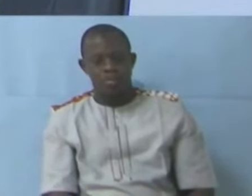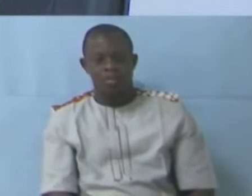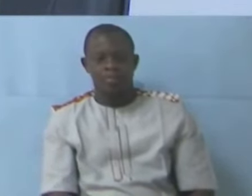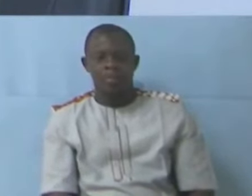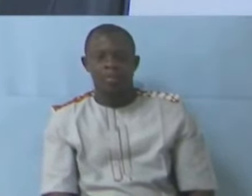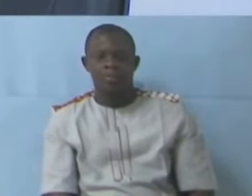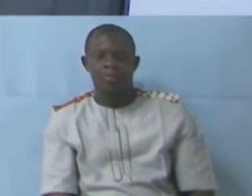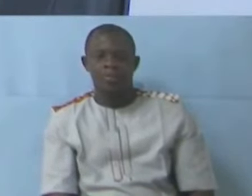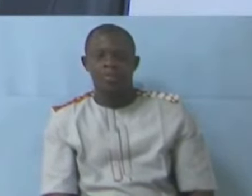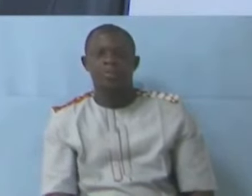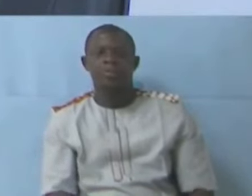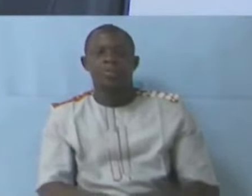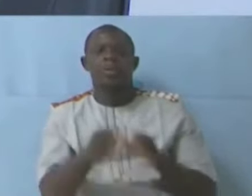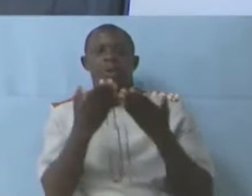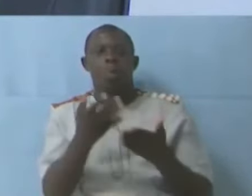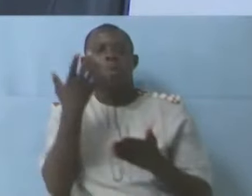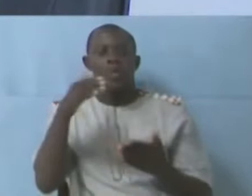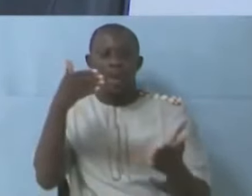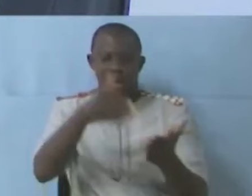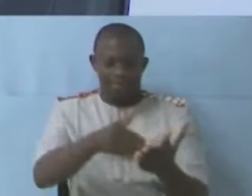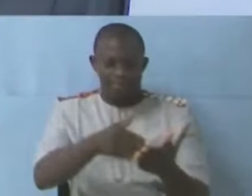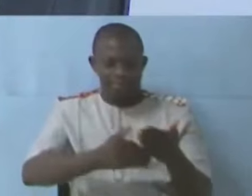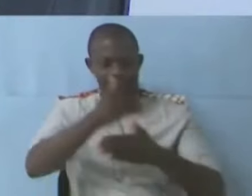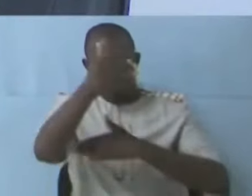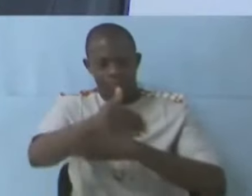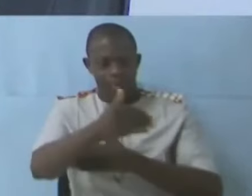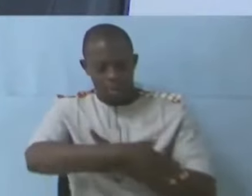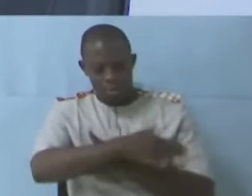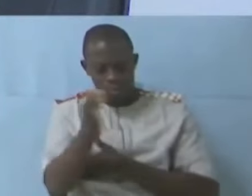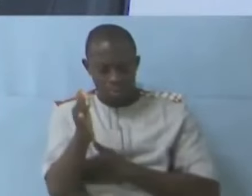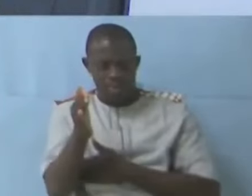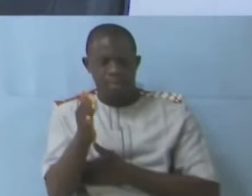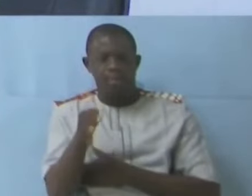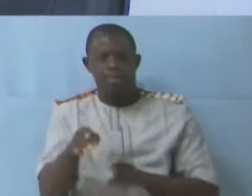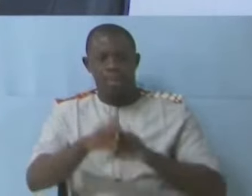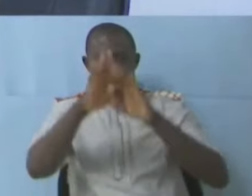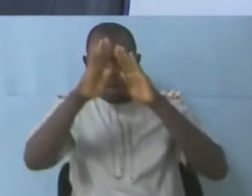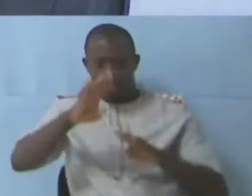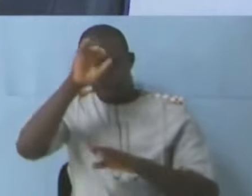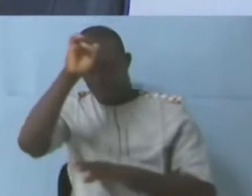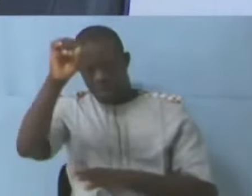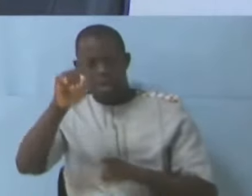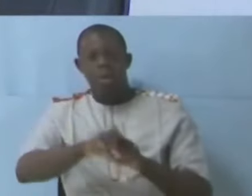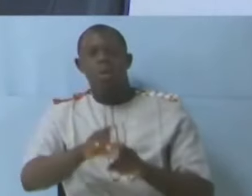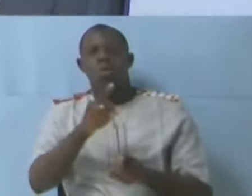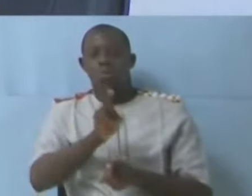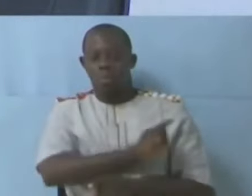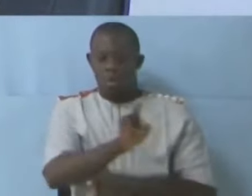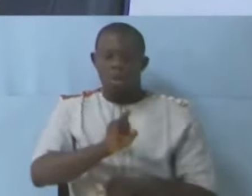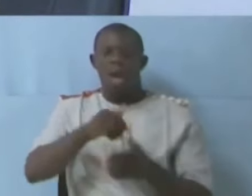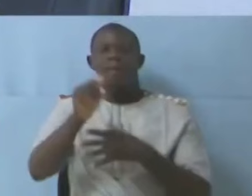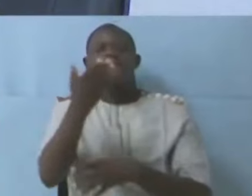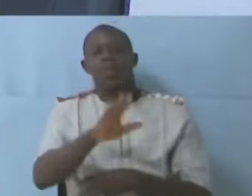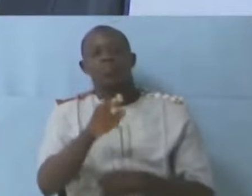when you front gate, when we came to the front gate, new watcher, we lighted. Then